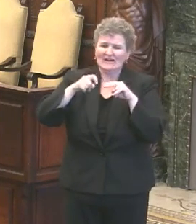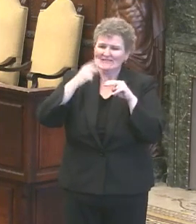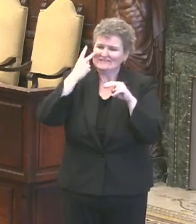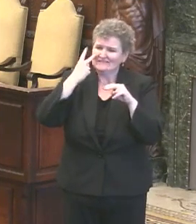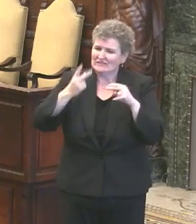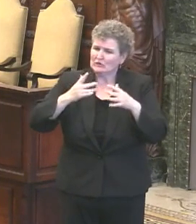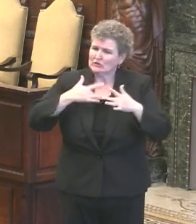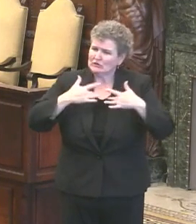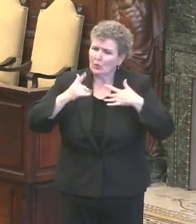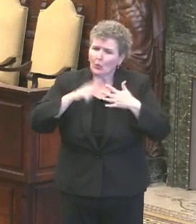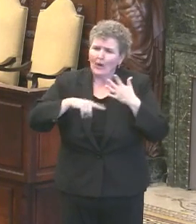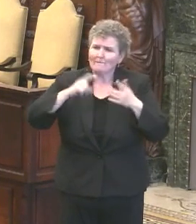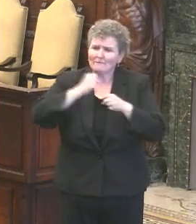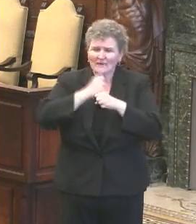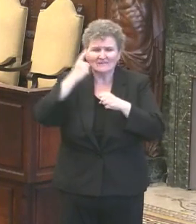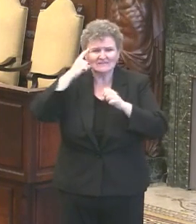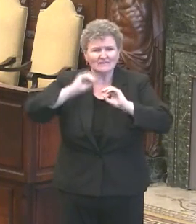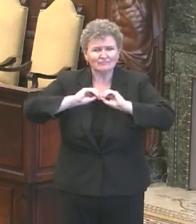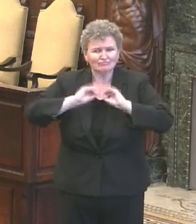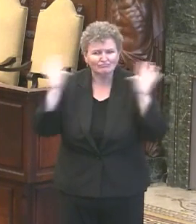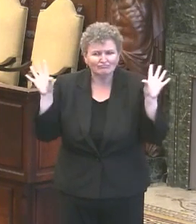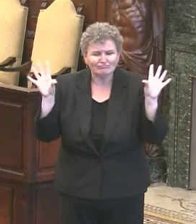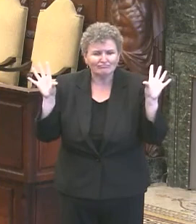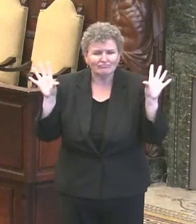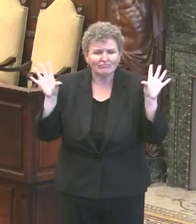we get around to basketball season.